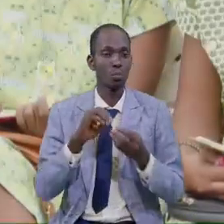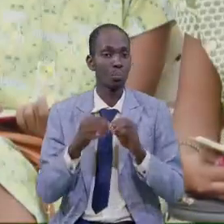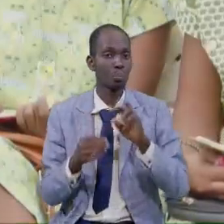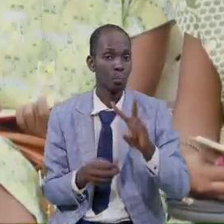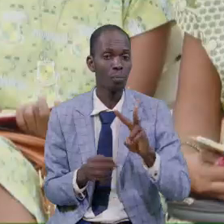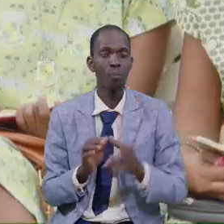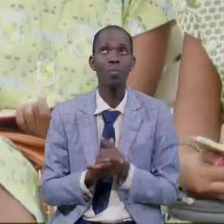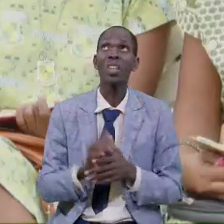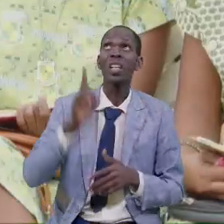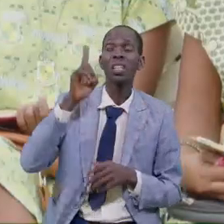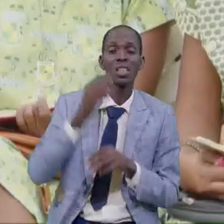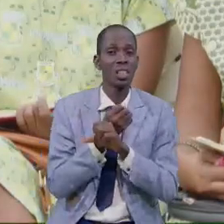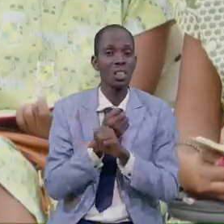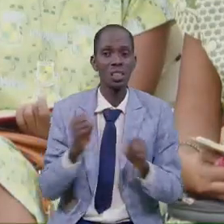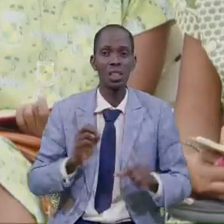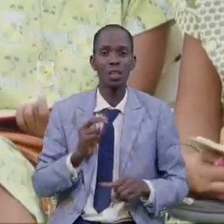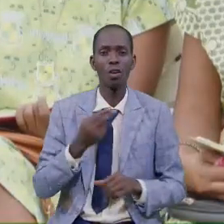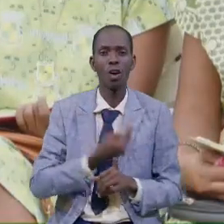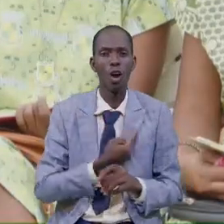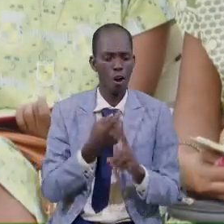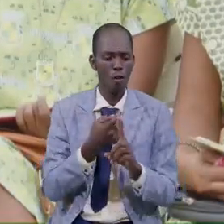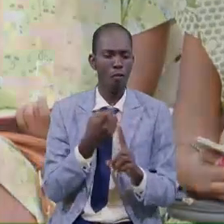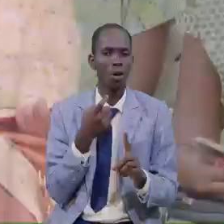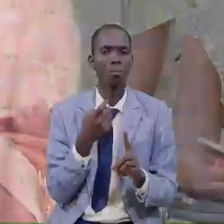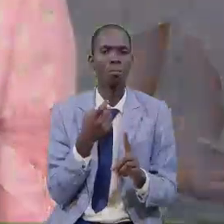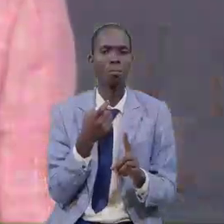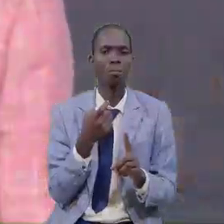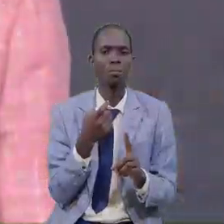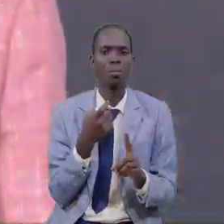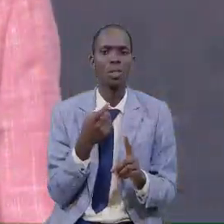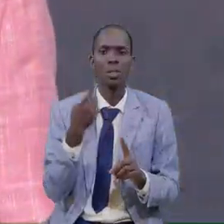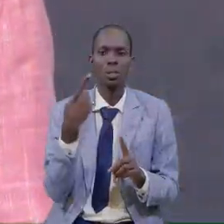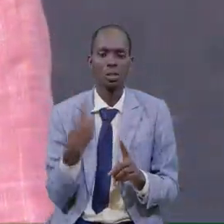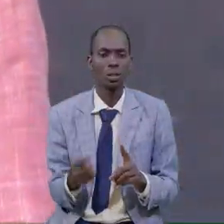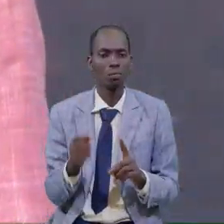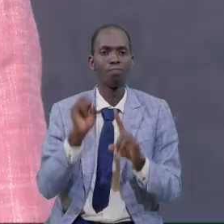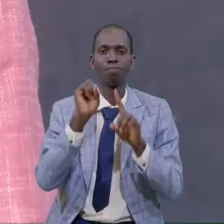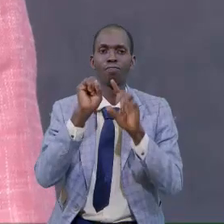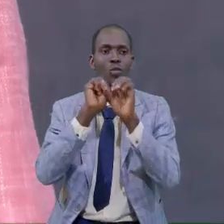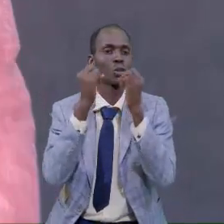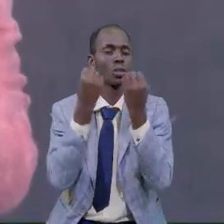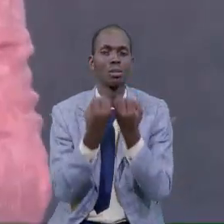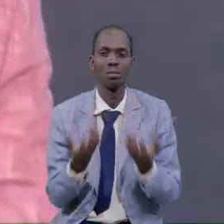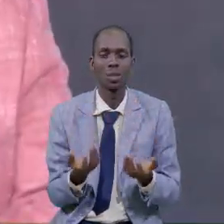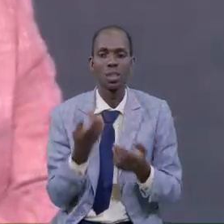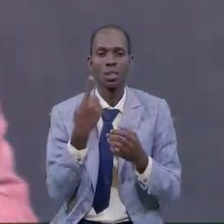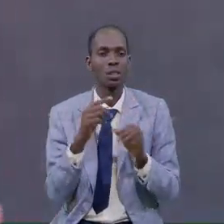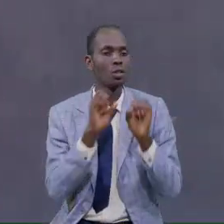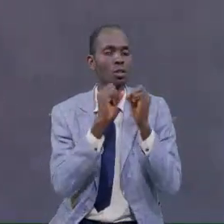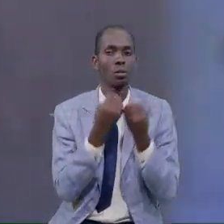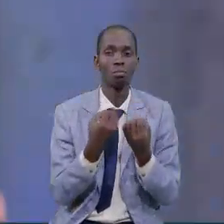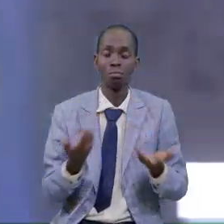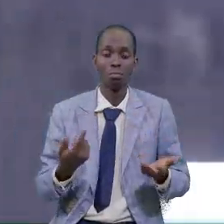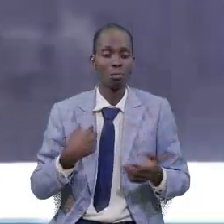us from the society. The society. I cannot begin to tell